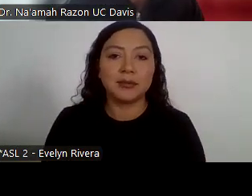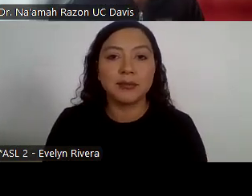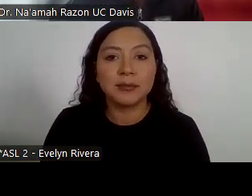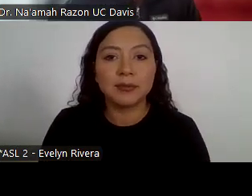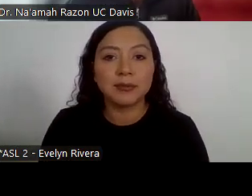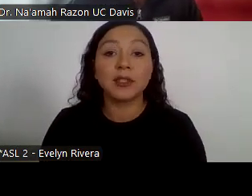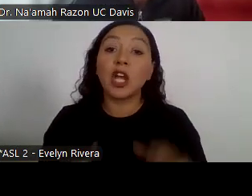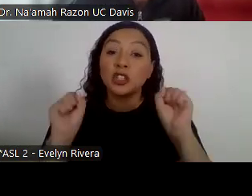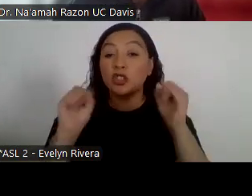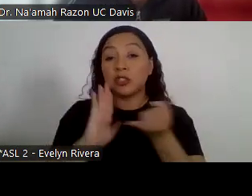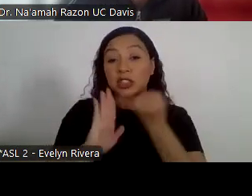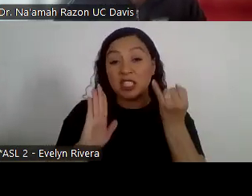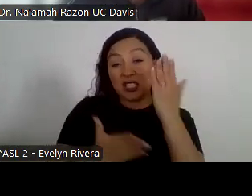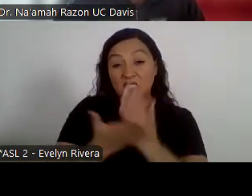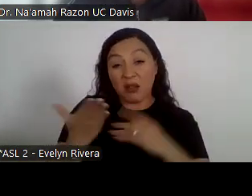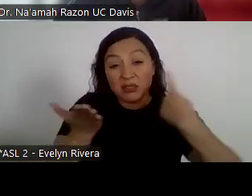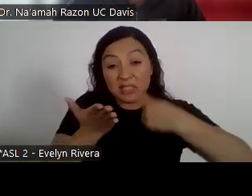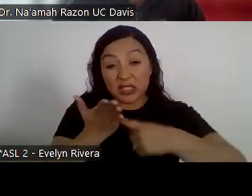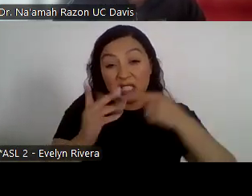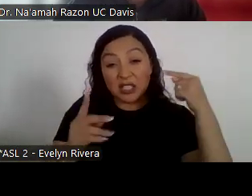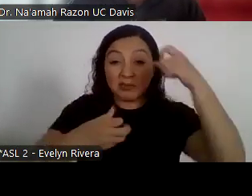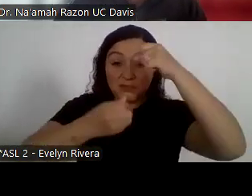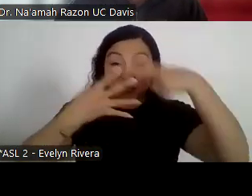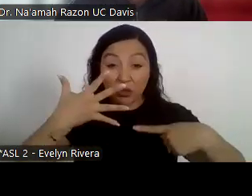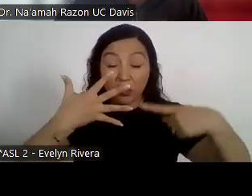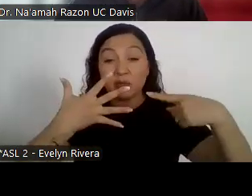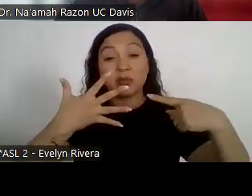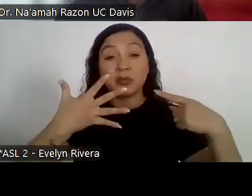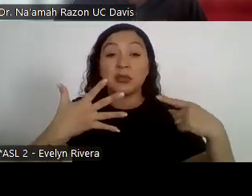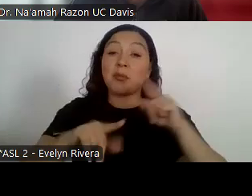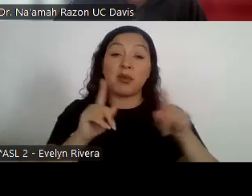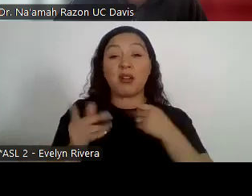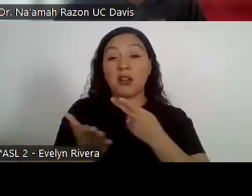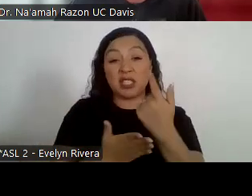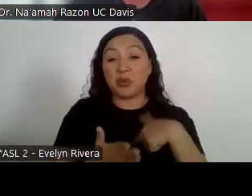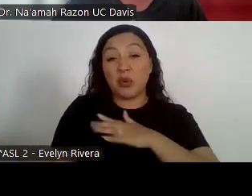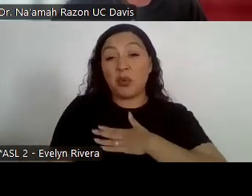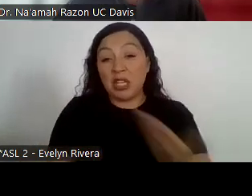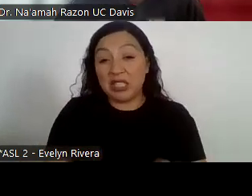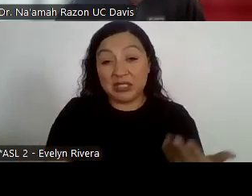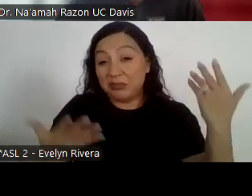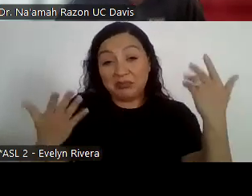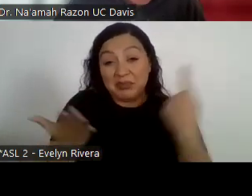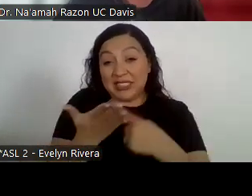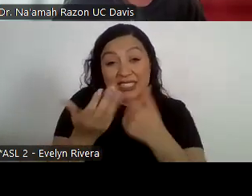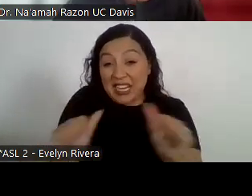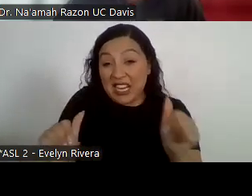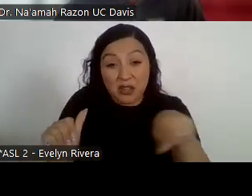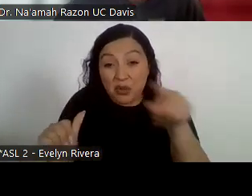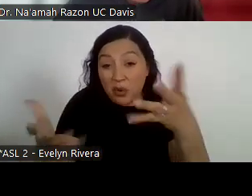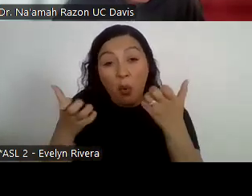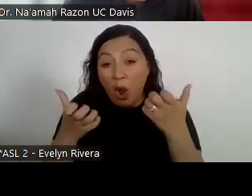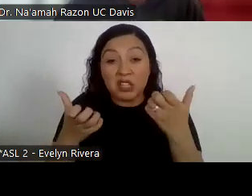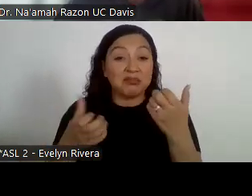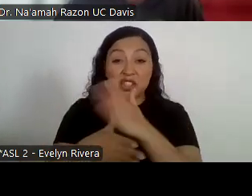And so just some discussion points that we put out here, but we're open to really anything this group has to share with us or say or comment on,